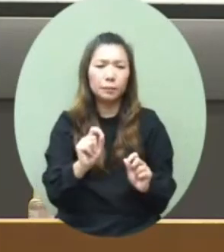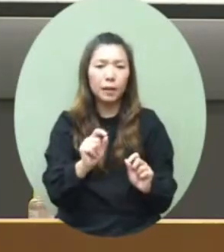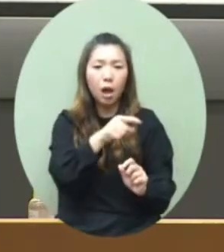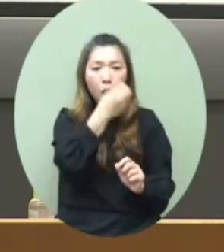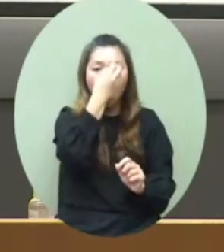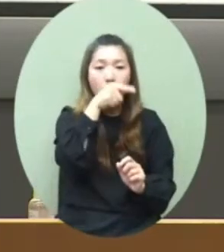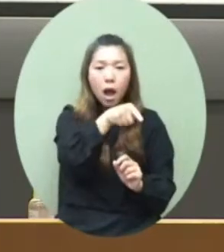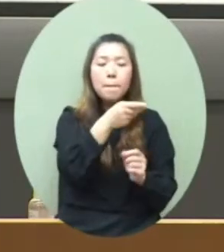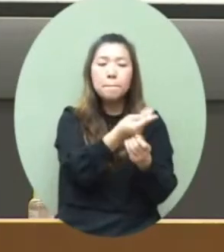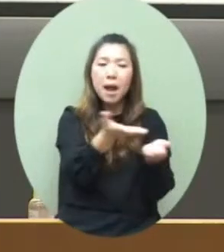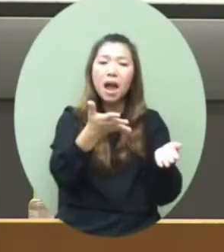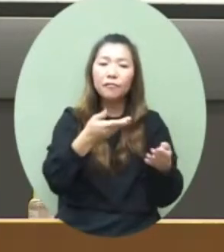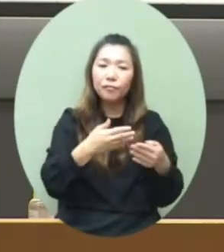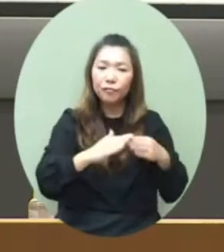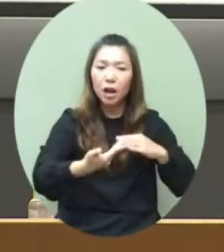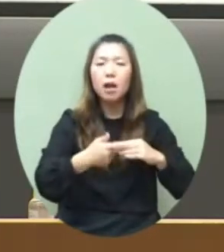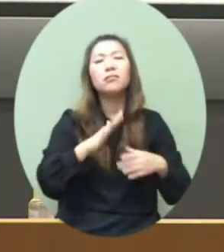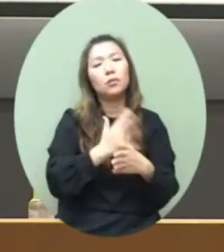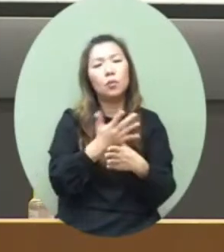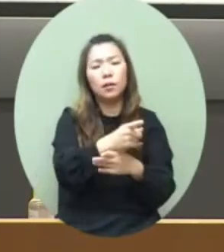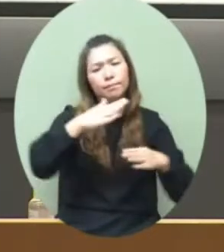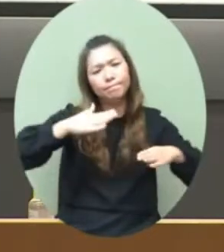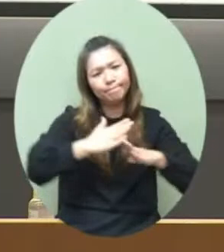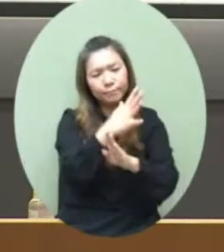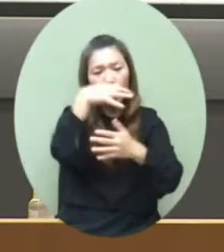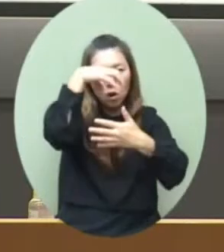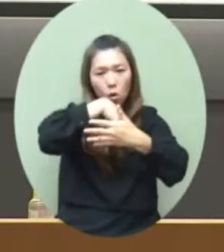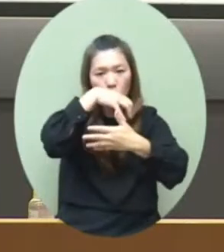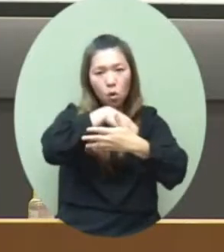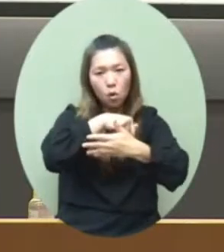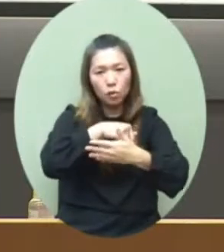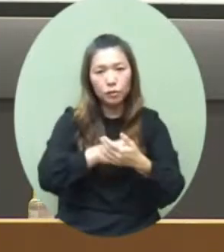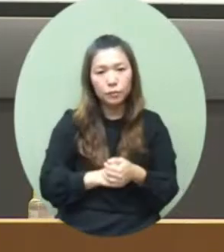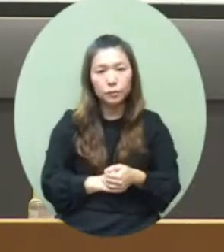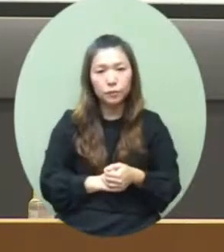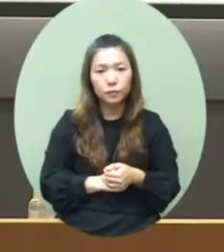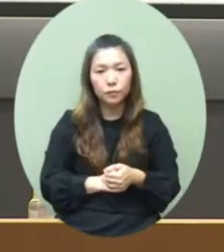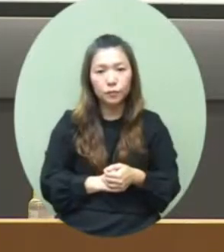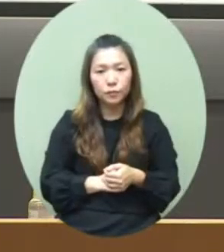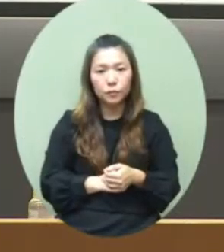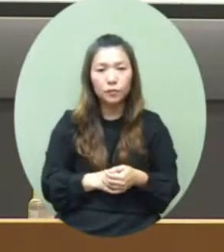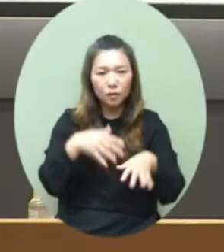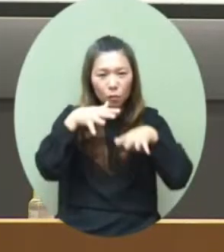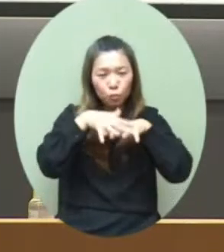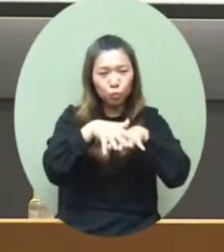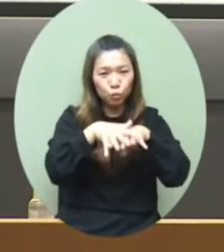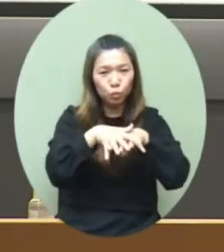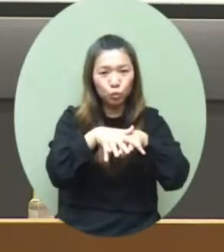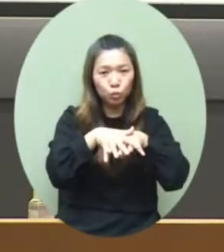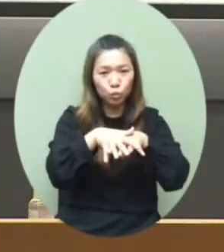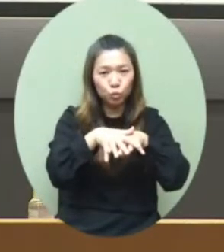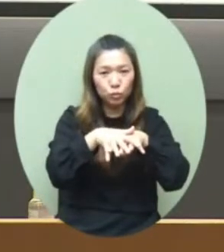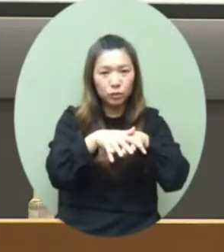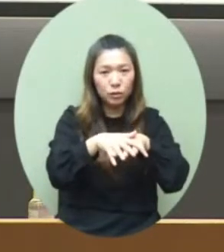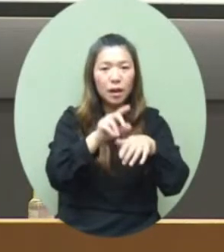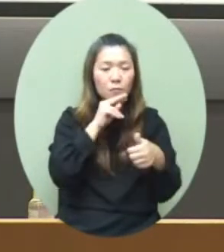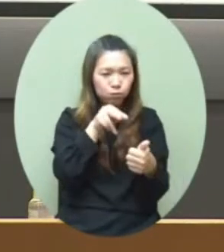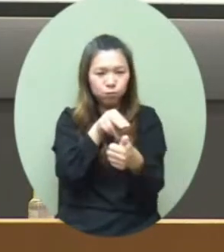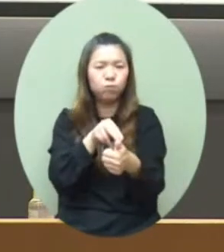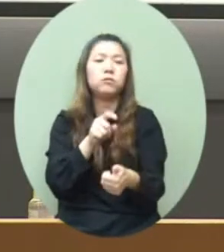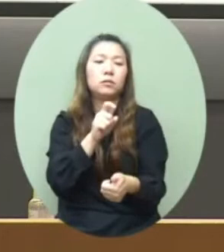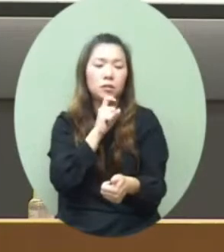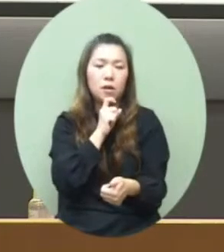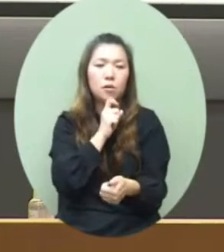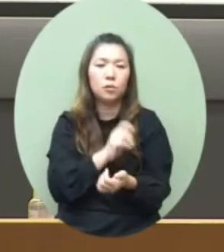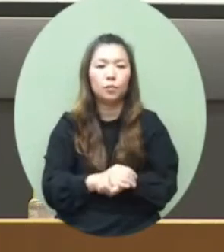Anyone can just come in and enjoy the Gourmet Marketplace for free. Now, for the first Gourmet Marketplace on